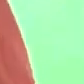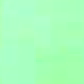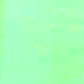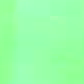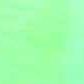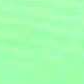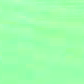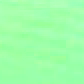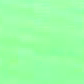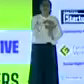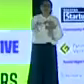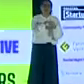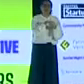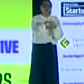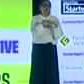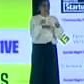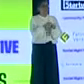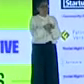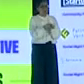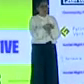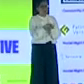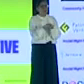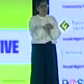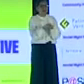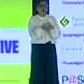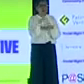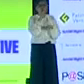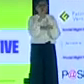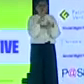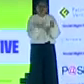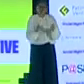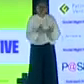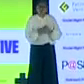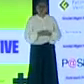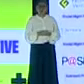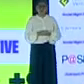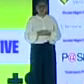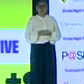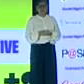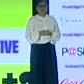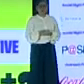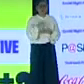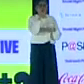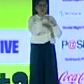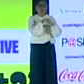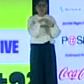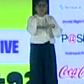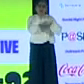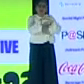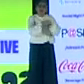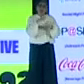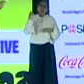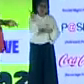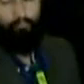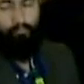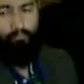2 out of every 3 will be, this became lots of political salience, mostly because, as our report pointed out, every election in Pakistan between now